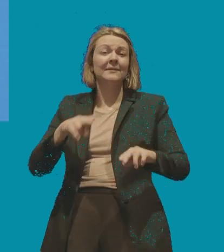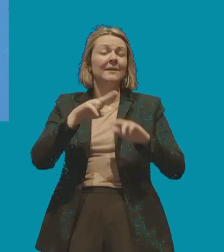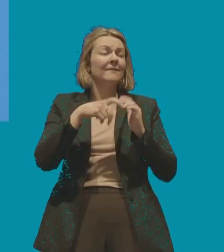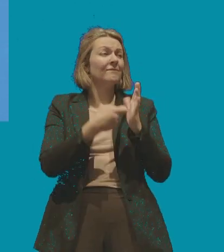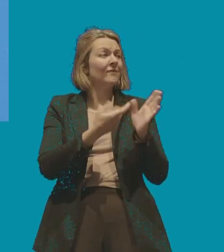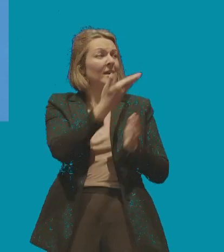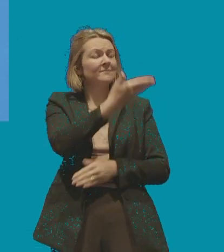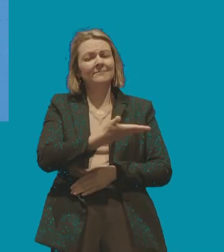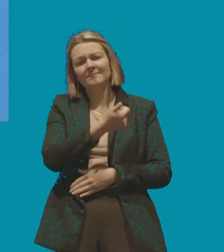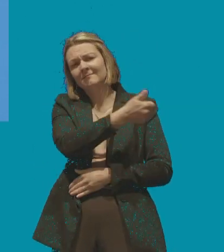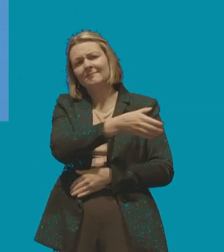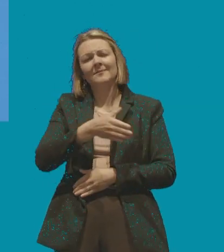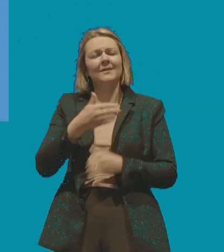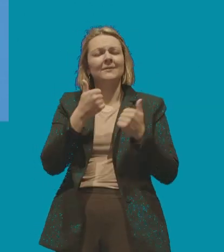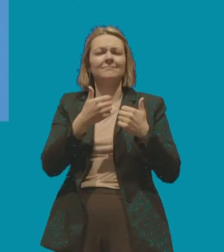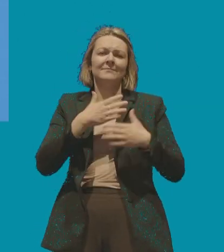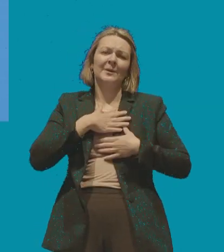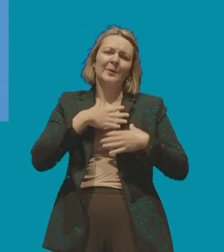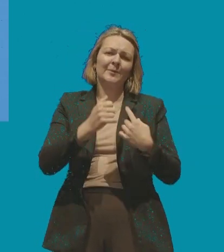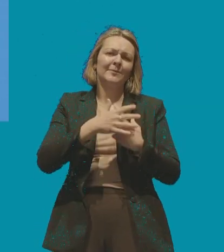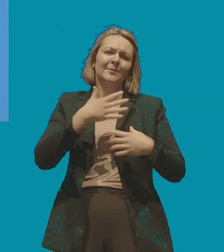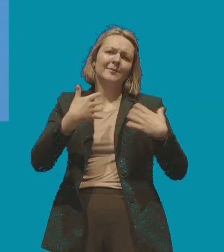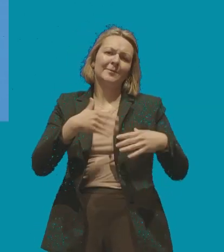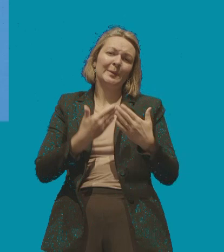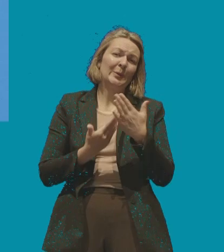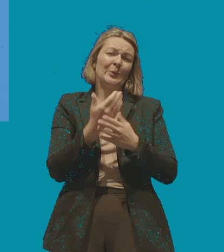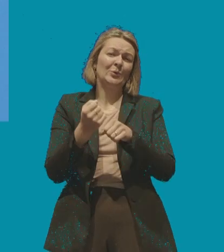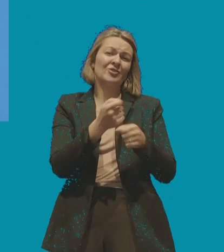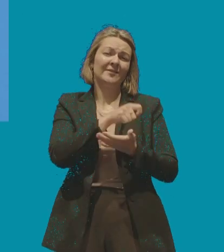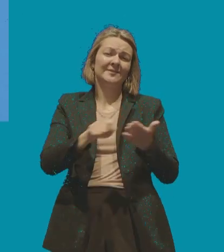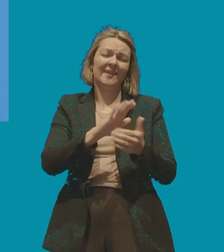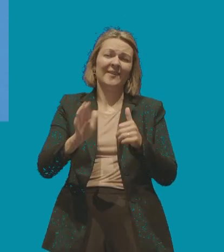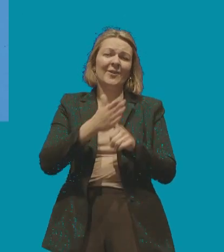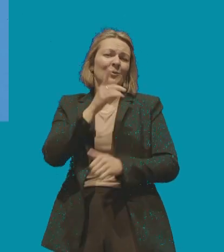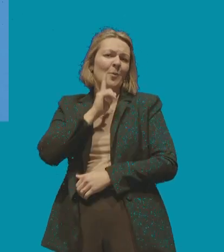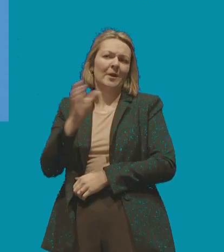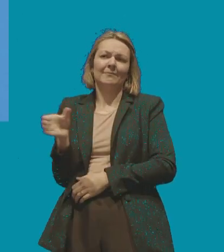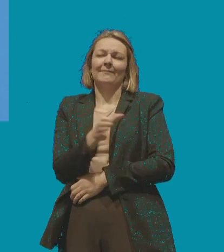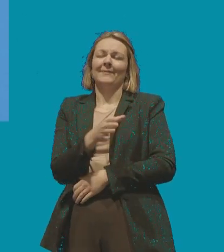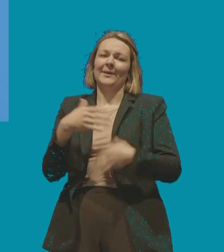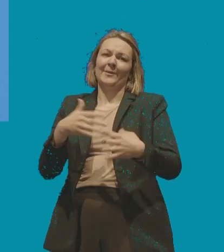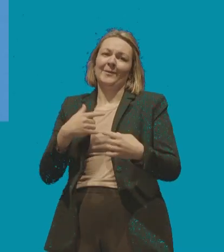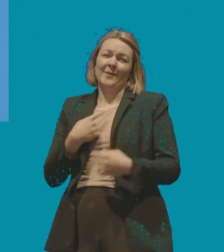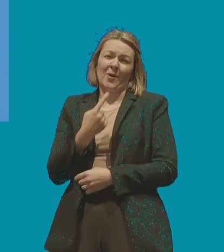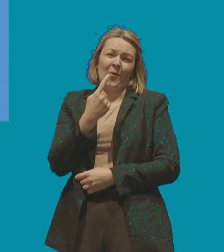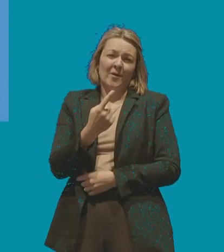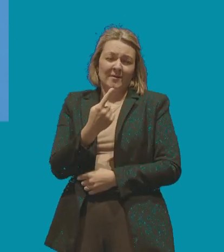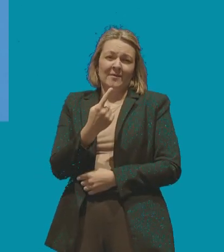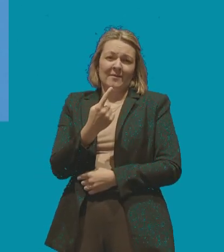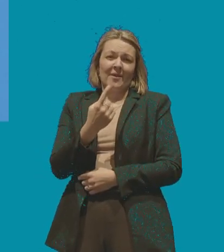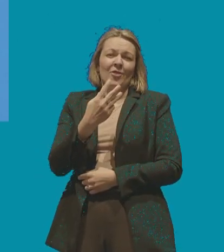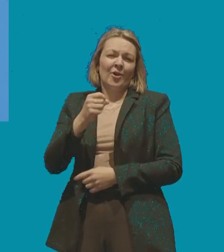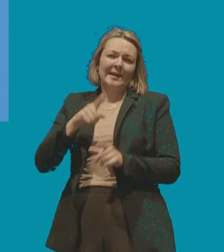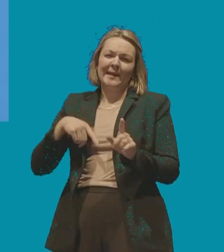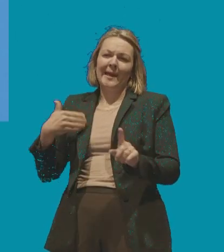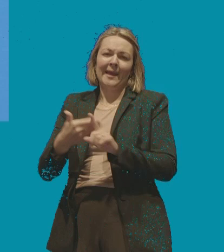such a huge impression as your new General Secretary, the first woman to hold that post in the 130-year history of